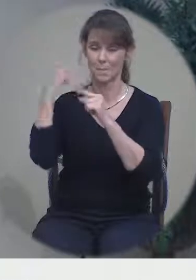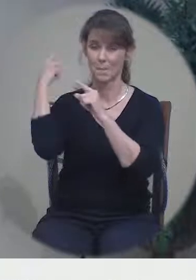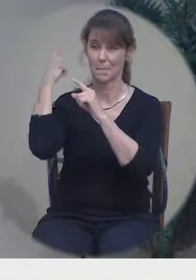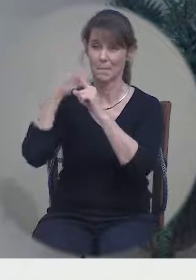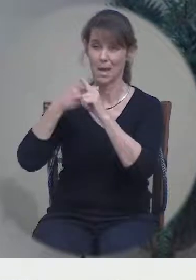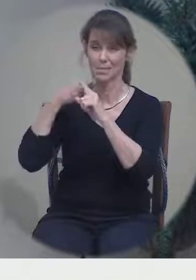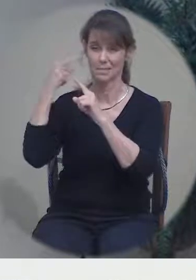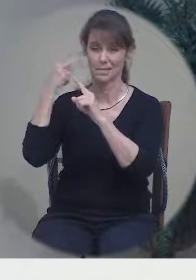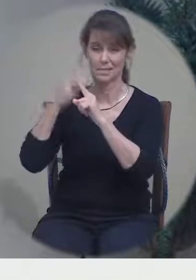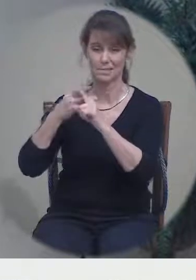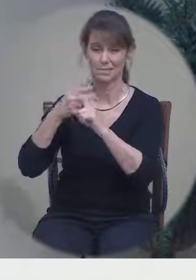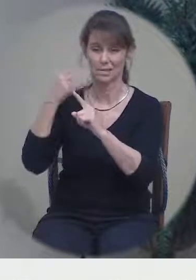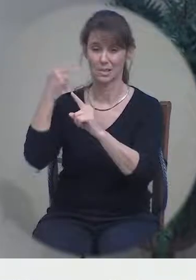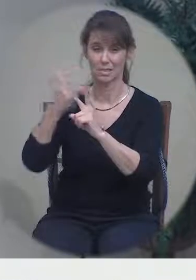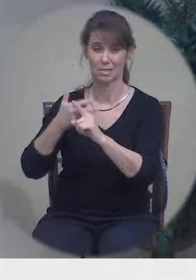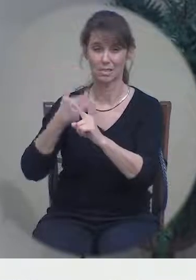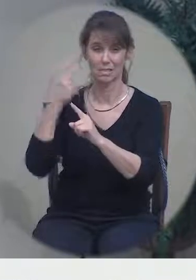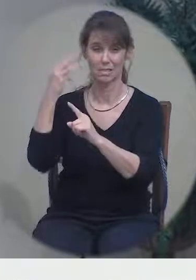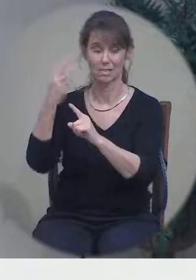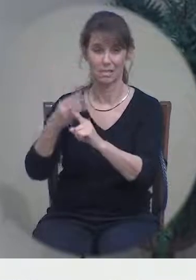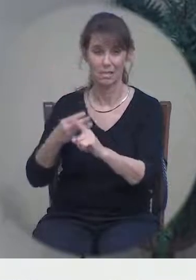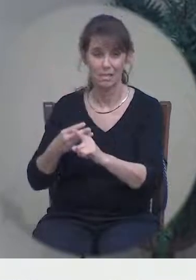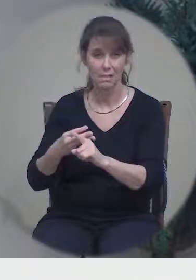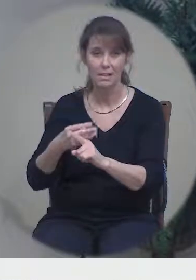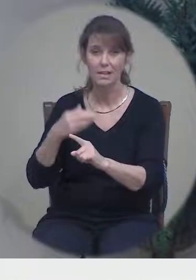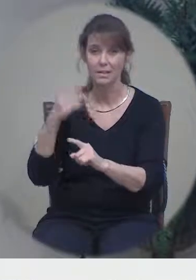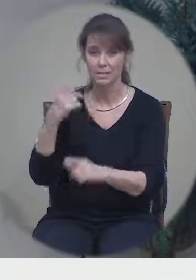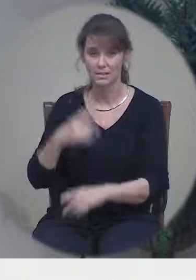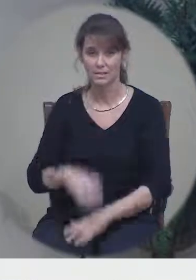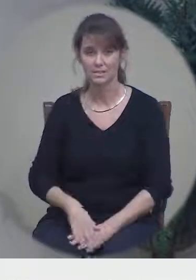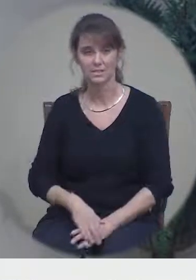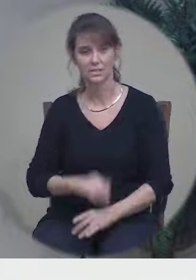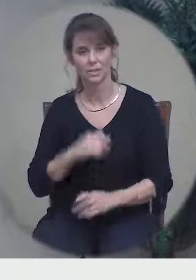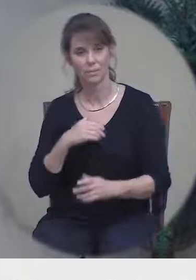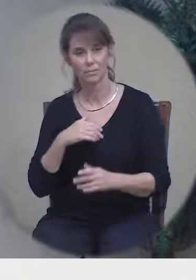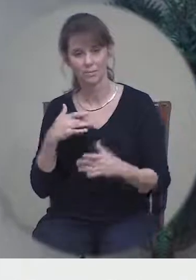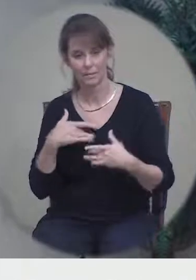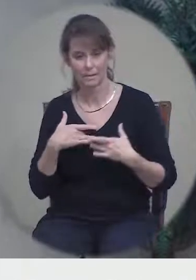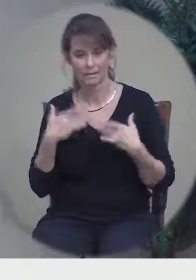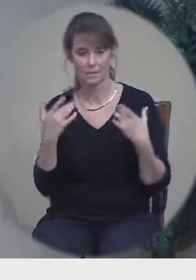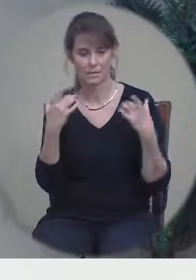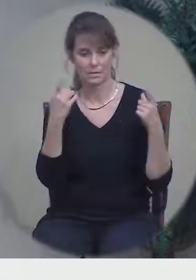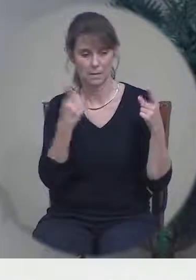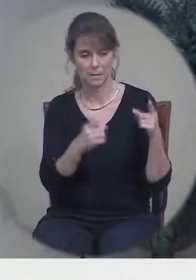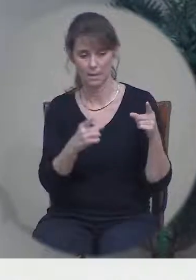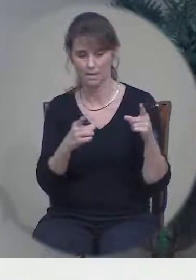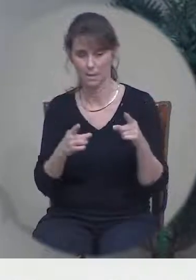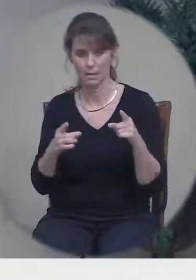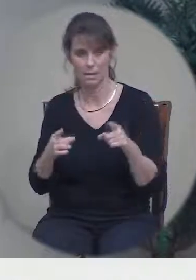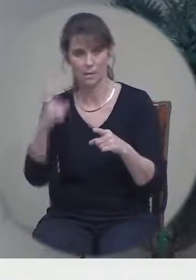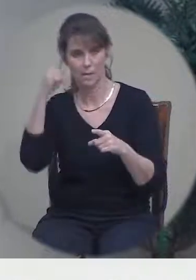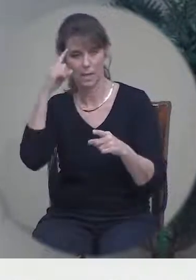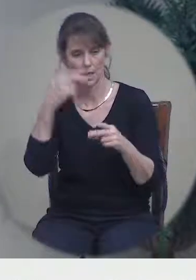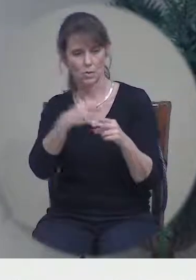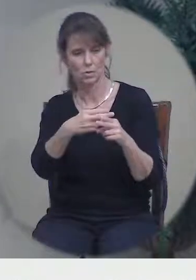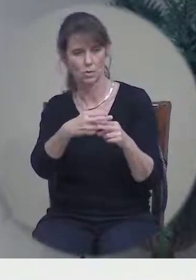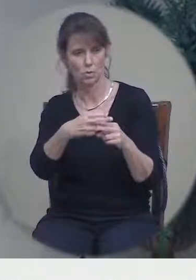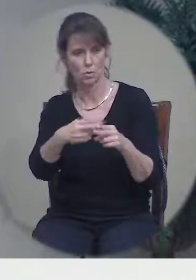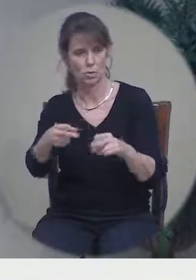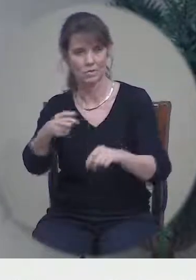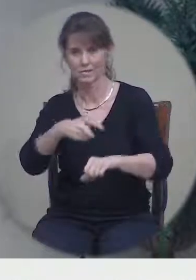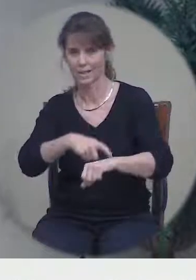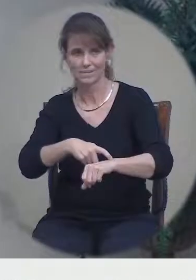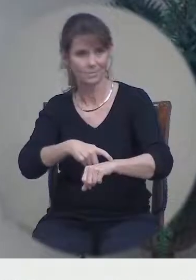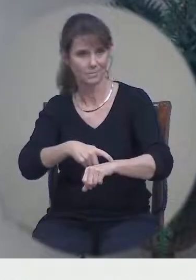So we look at this series of discourses and these events that follow, and we kind of read them as an encapsulated unit.